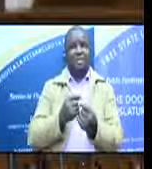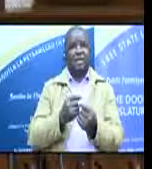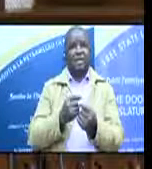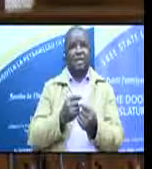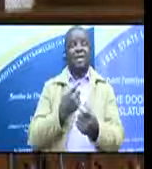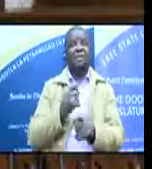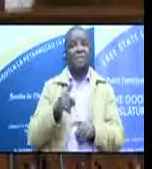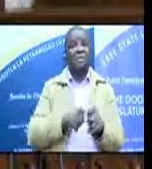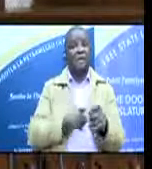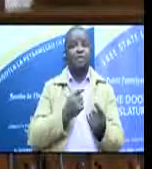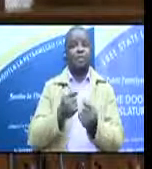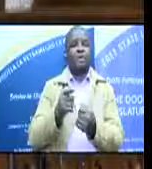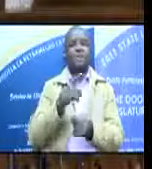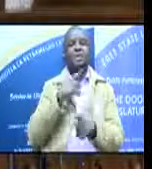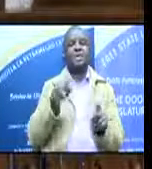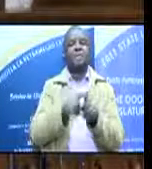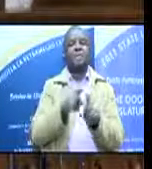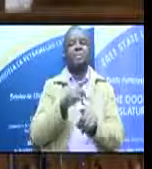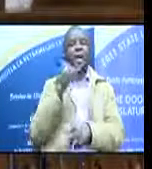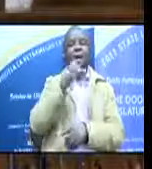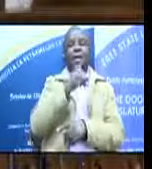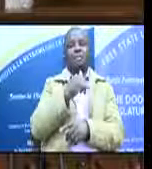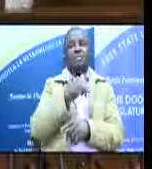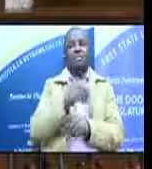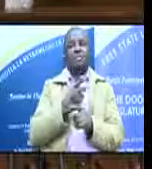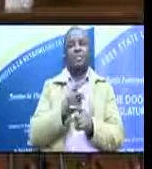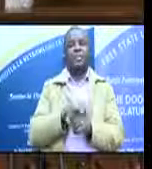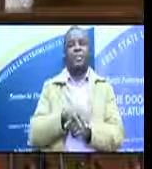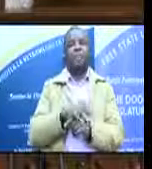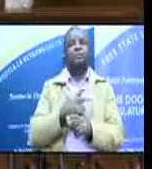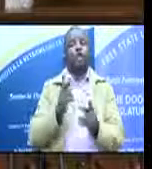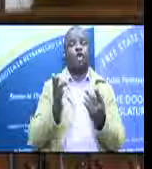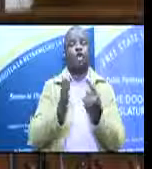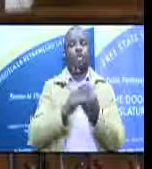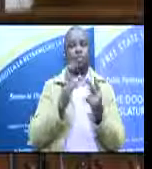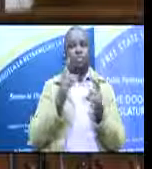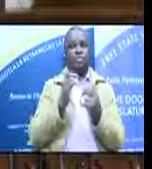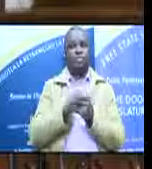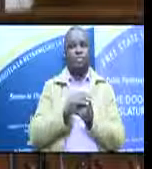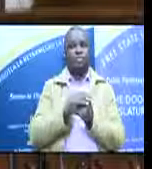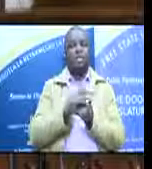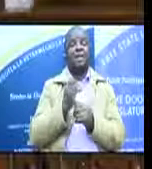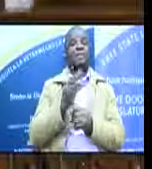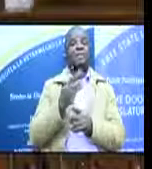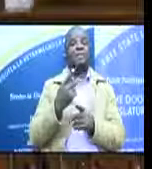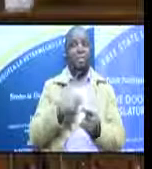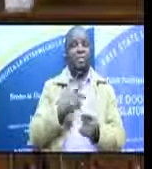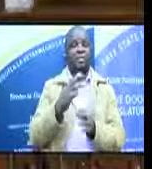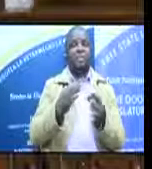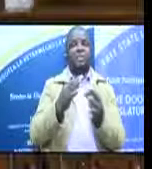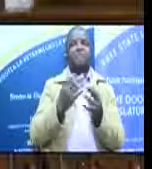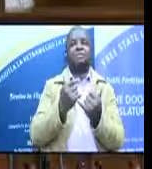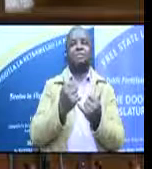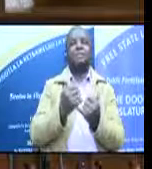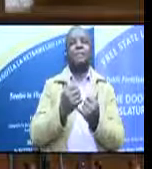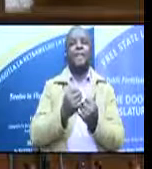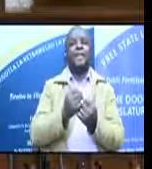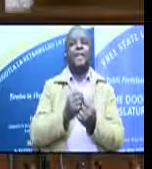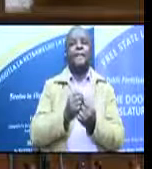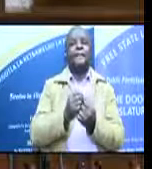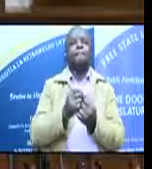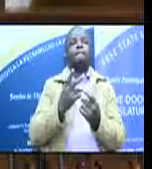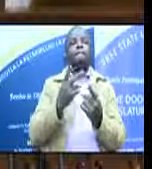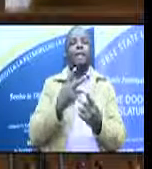this would be a crime against humanity, close quote. Paraphrasing the above, one would say, it is in